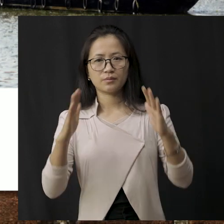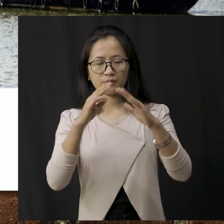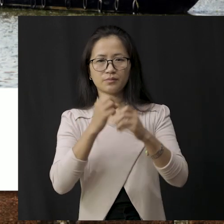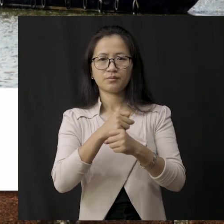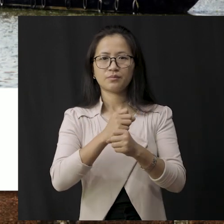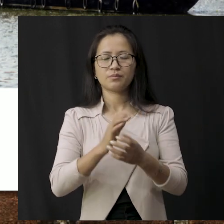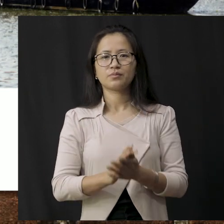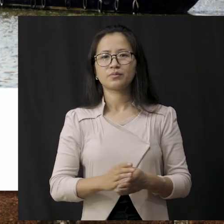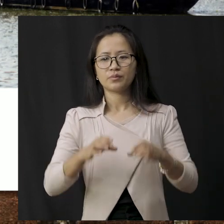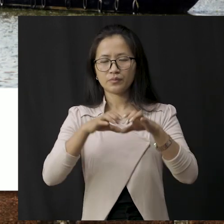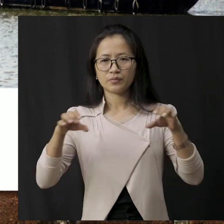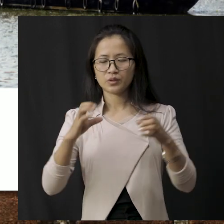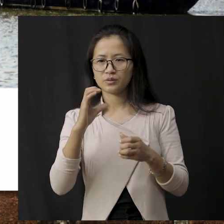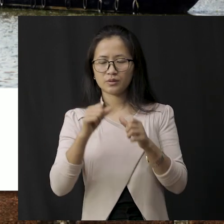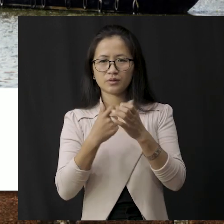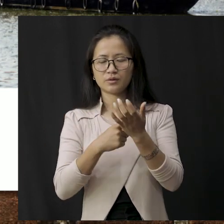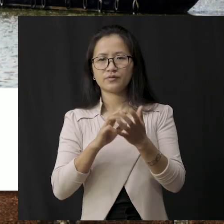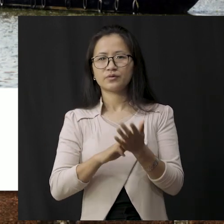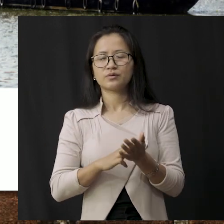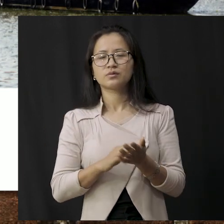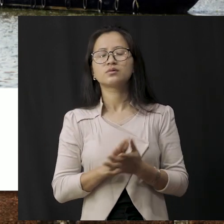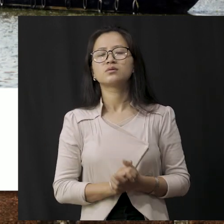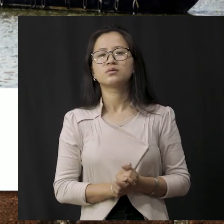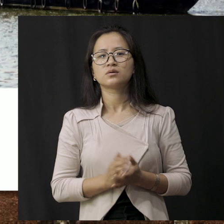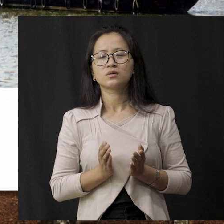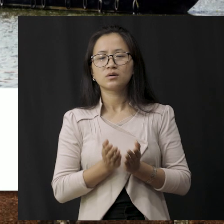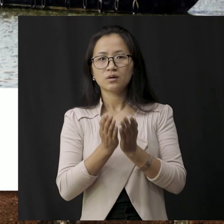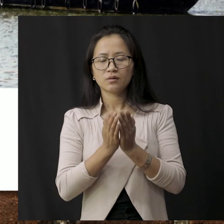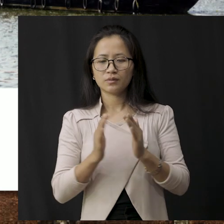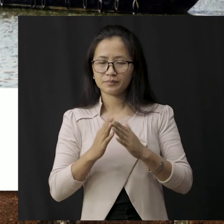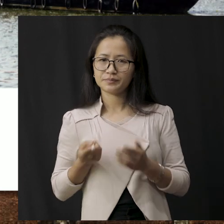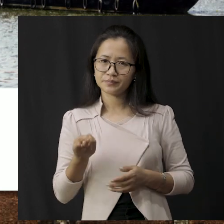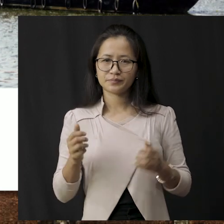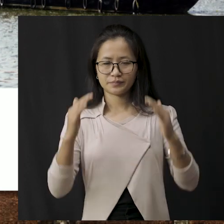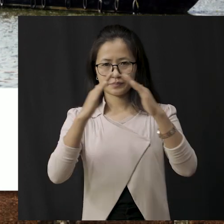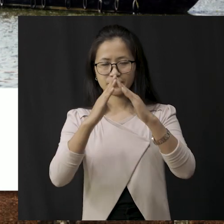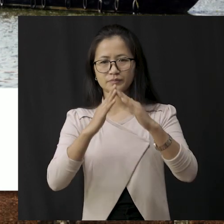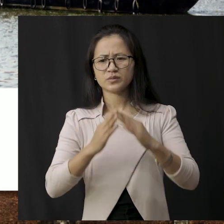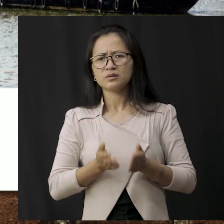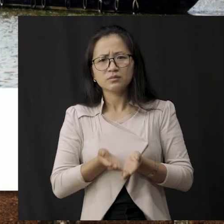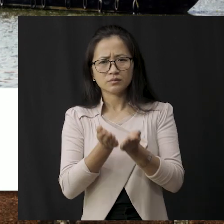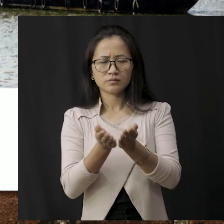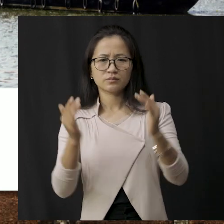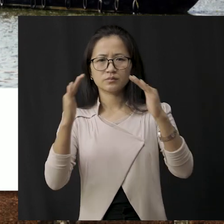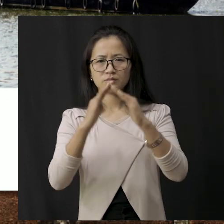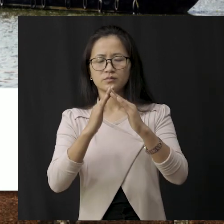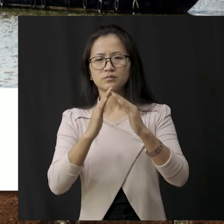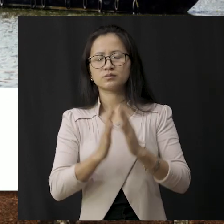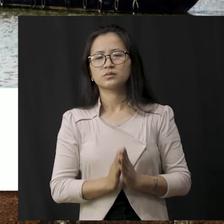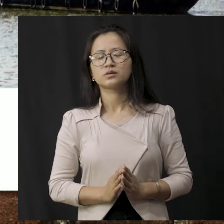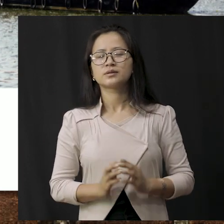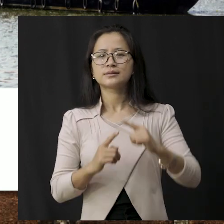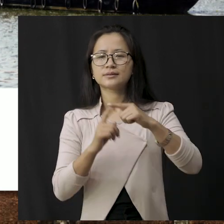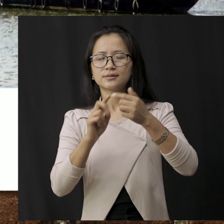a houses which are called caravan, a houses which are called boat house, and a house which we also call tent